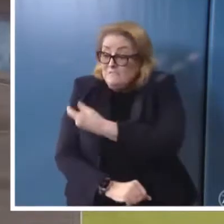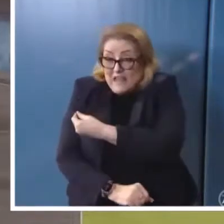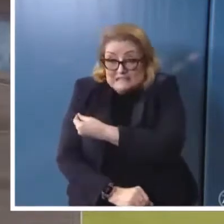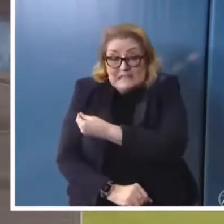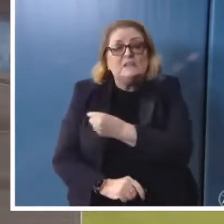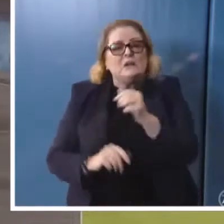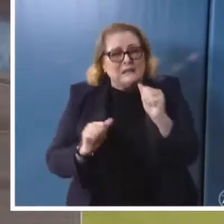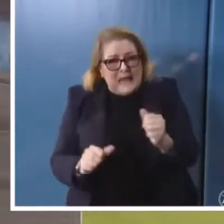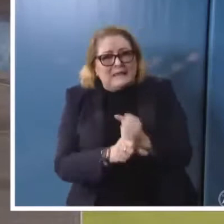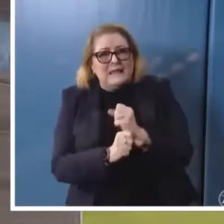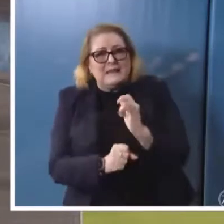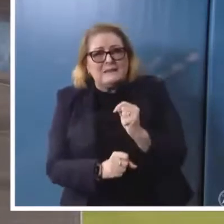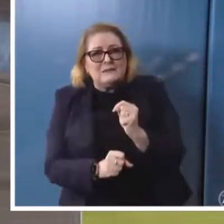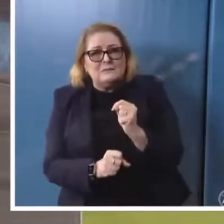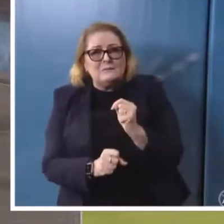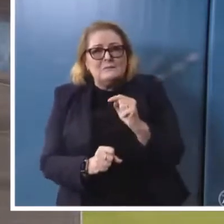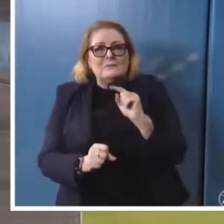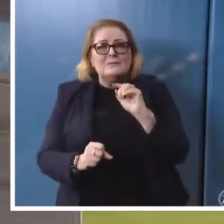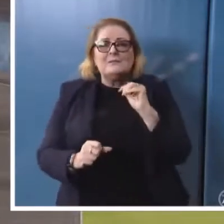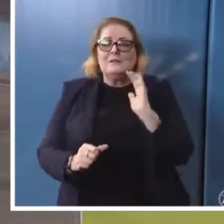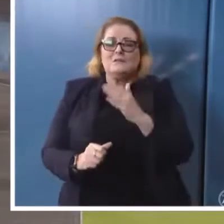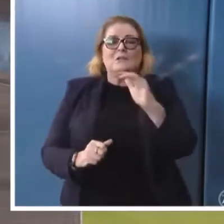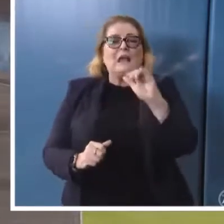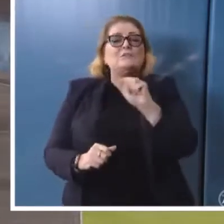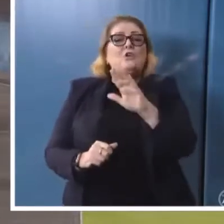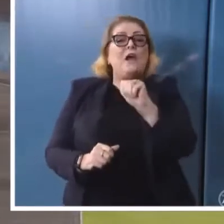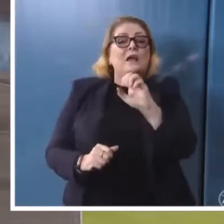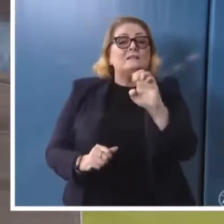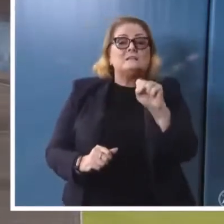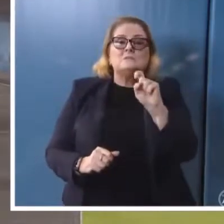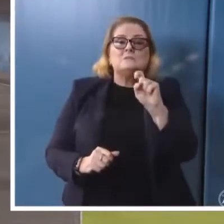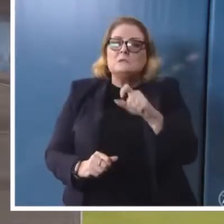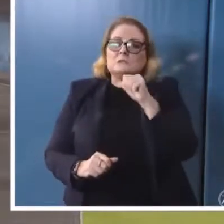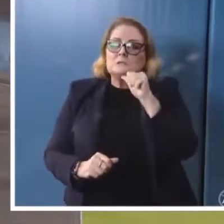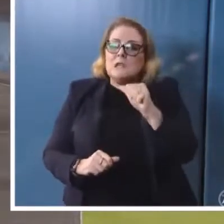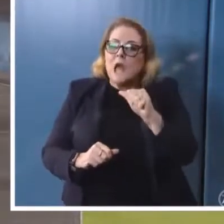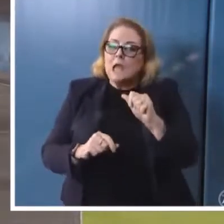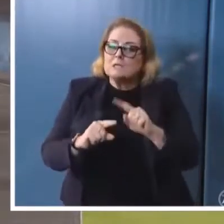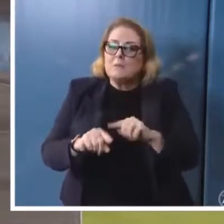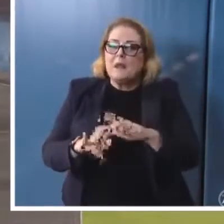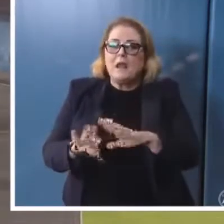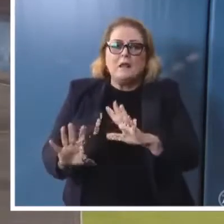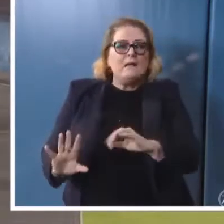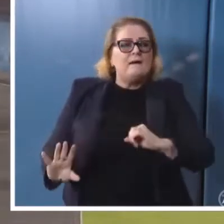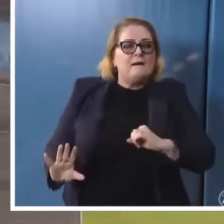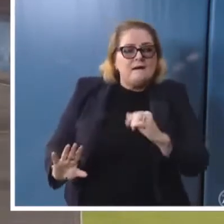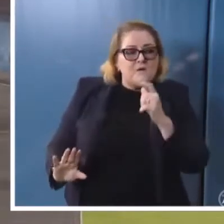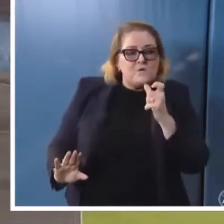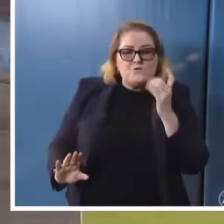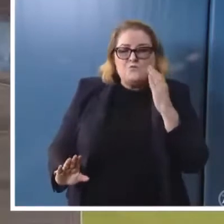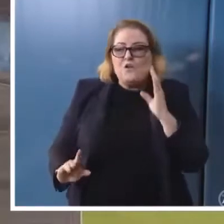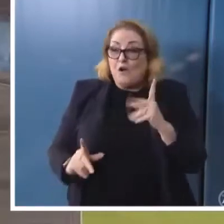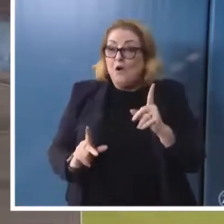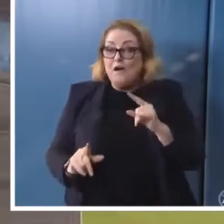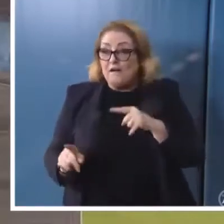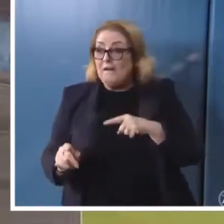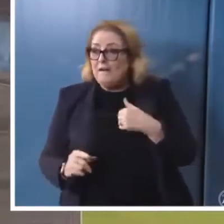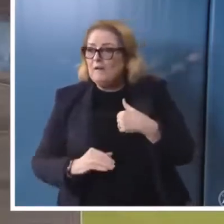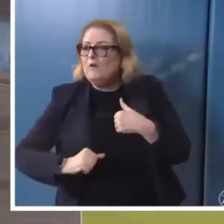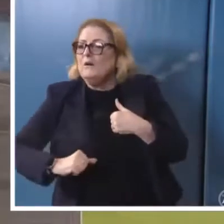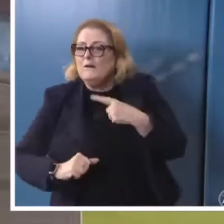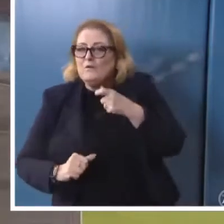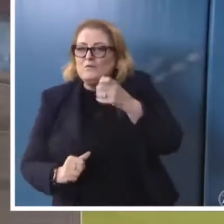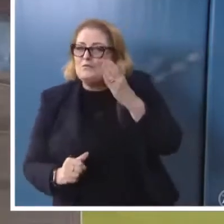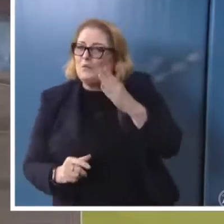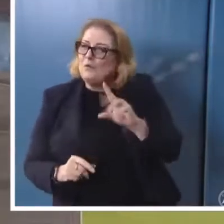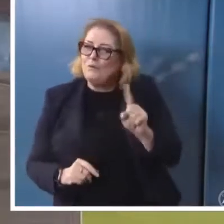state, your access to vaccine must not depend on who you know. See, we prioritize those who are at the greatest